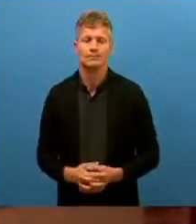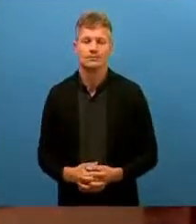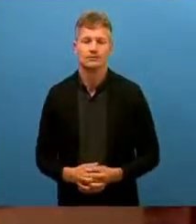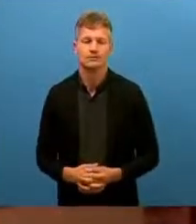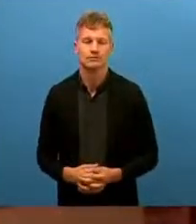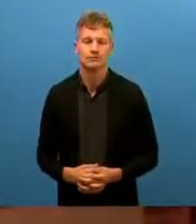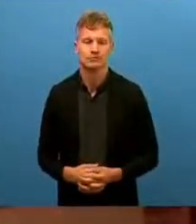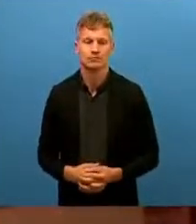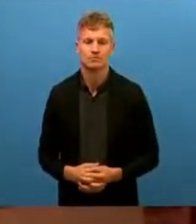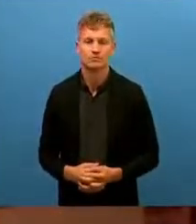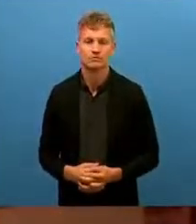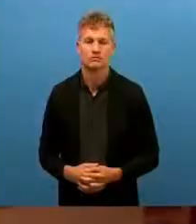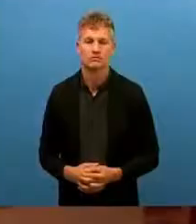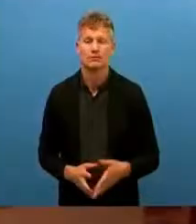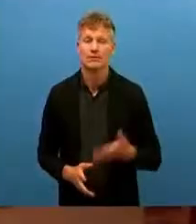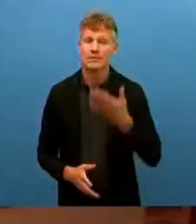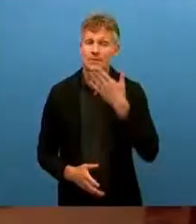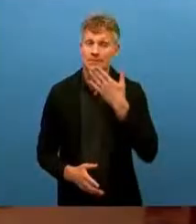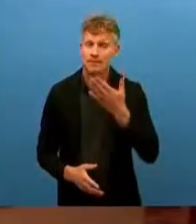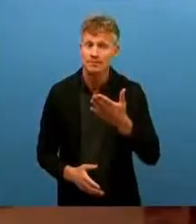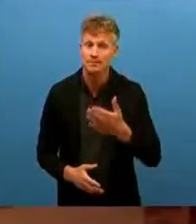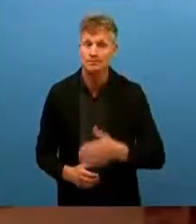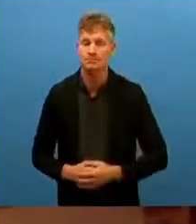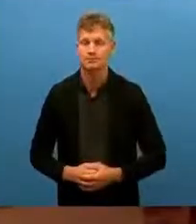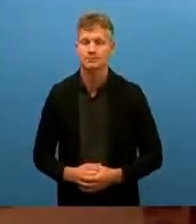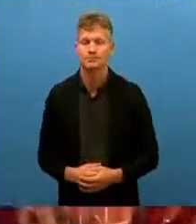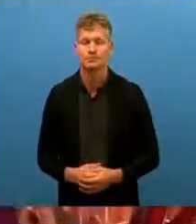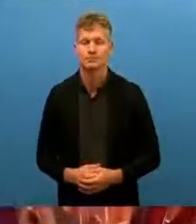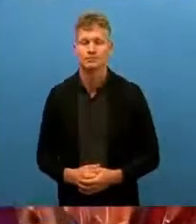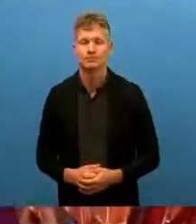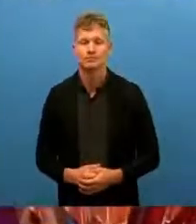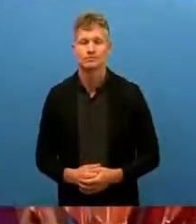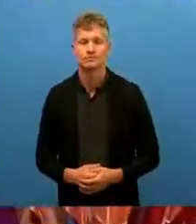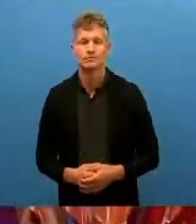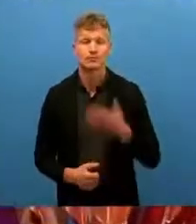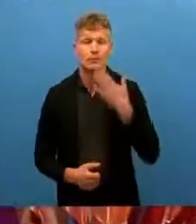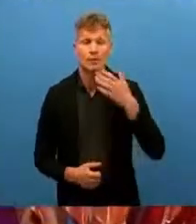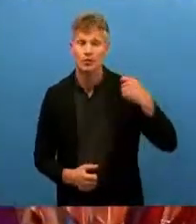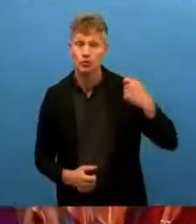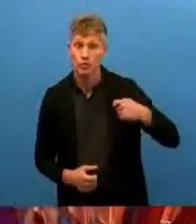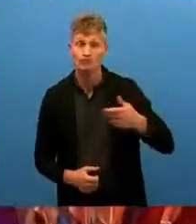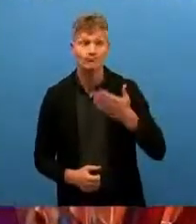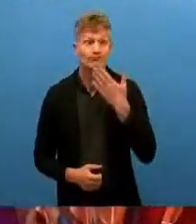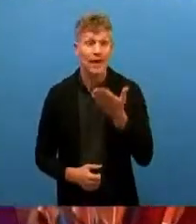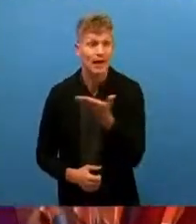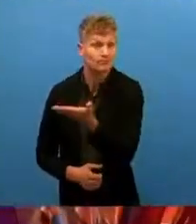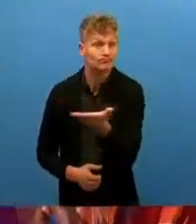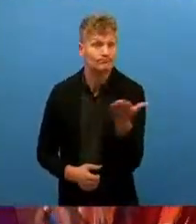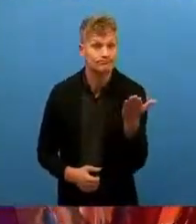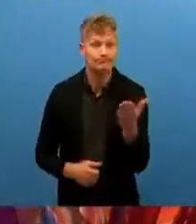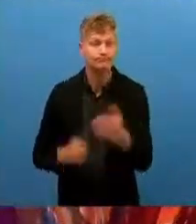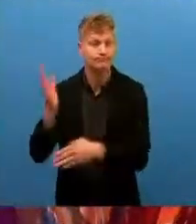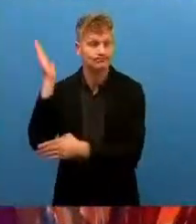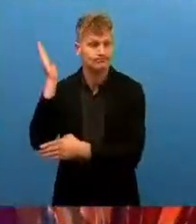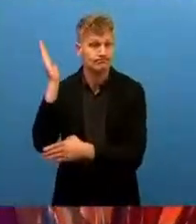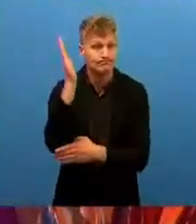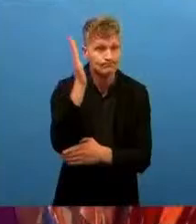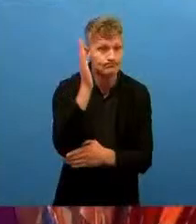Gracias, señora presidenta. Agradecemos a los panelistas. Thank you, Chair. We thank the panelists for the valuable